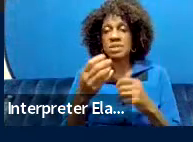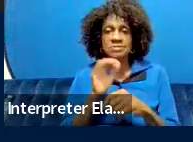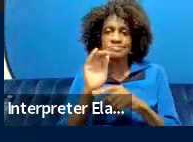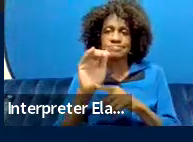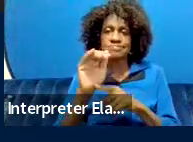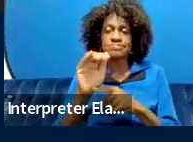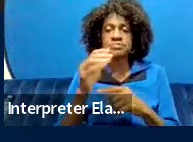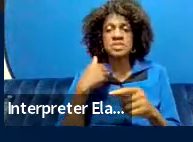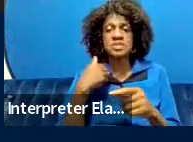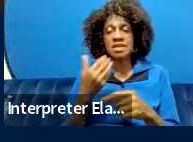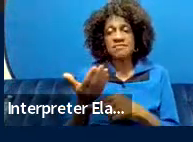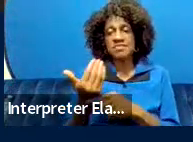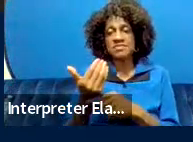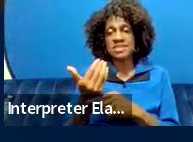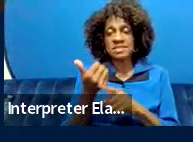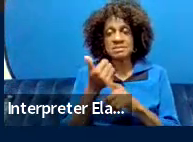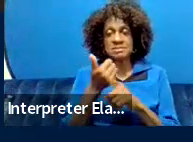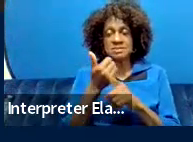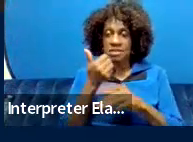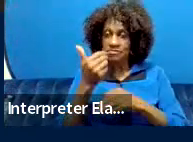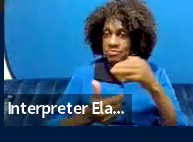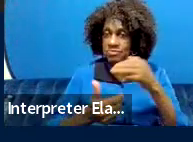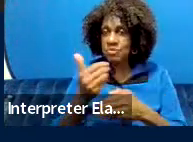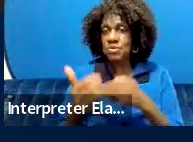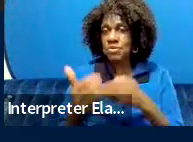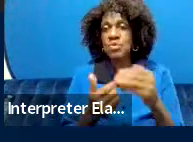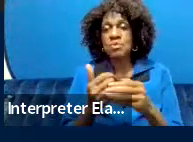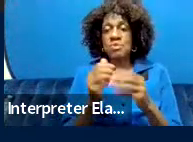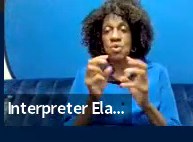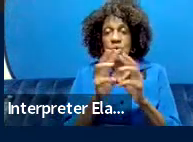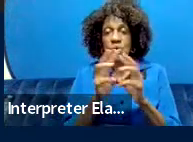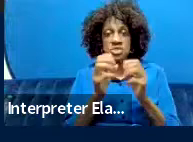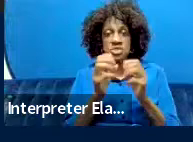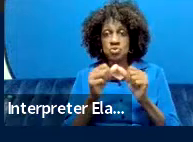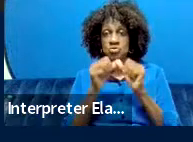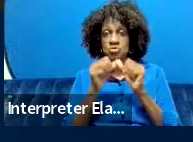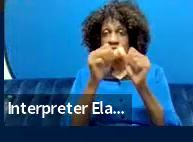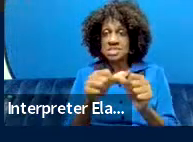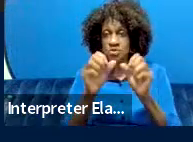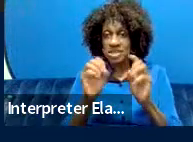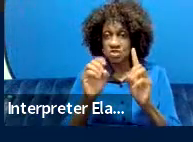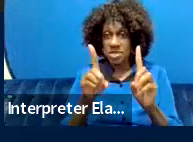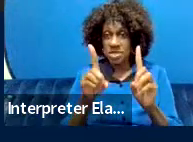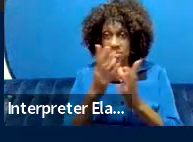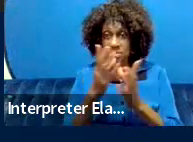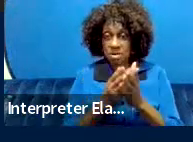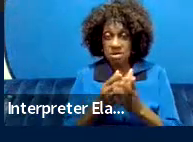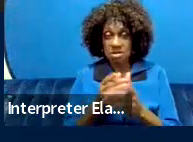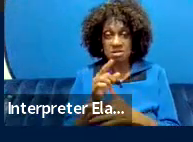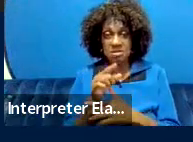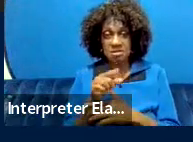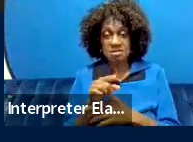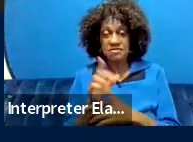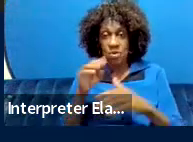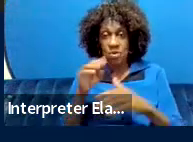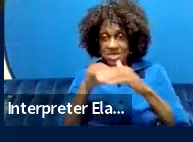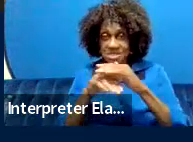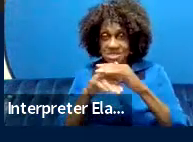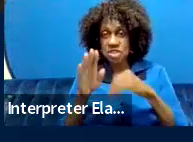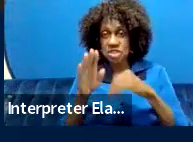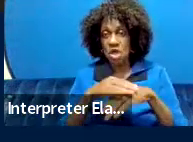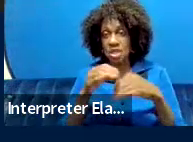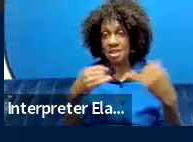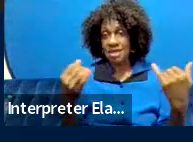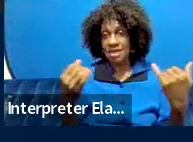that there's 15 self-paced webinars that are available in the continuing education credit section of the Accessibility Online